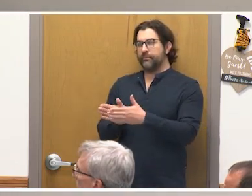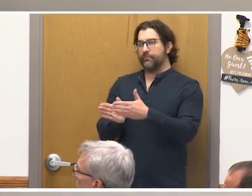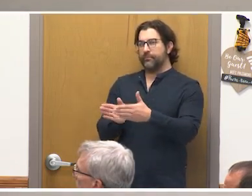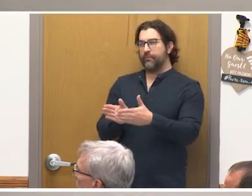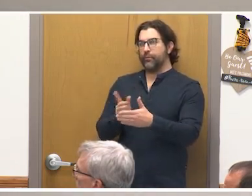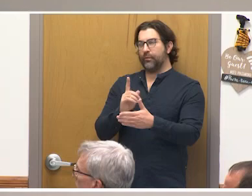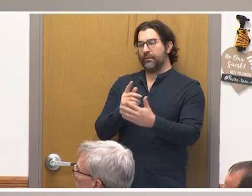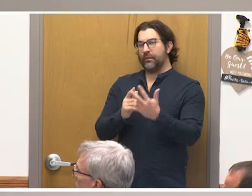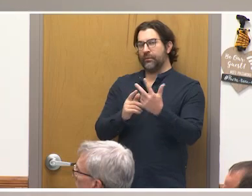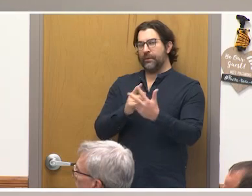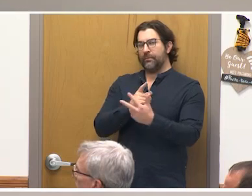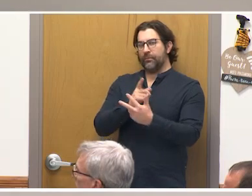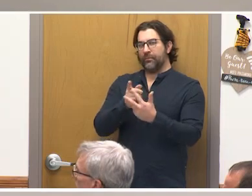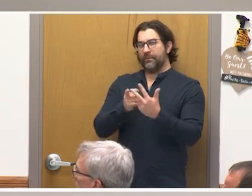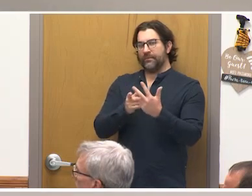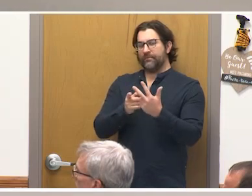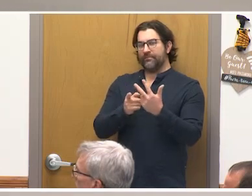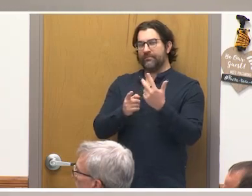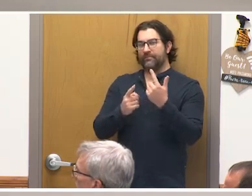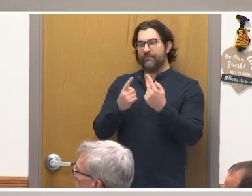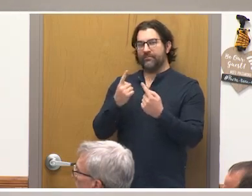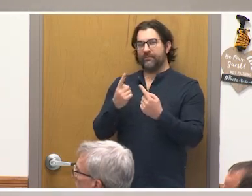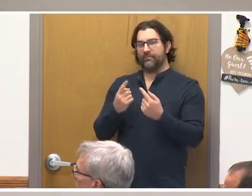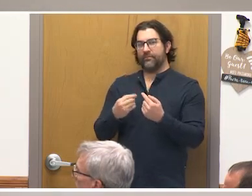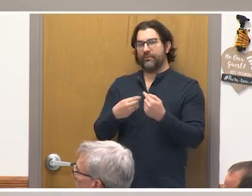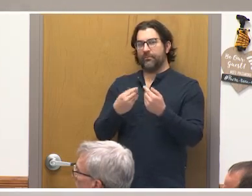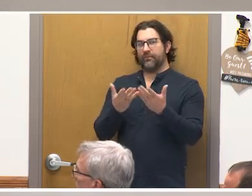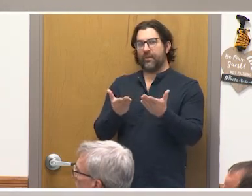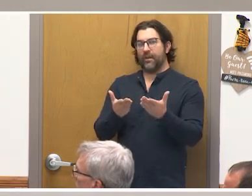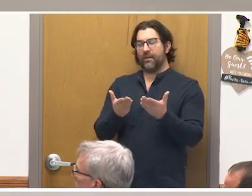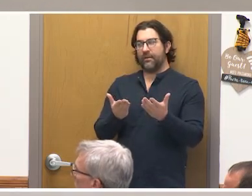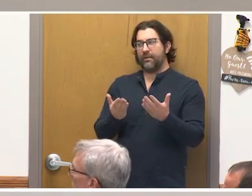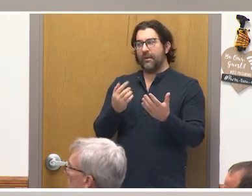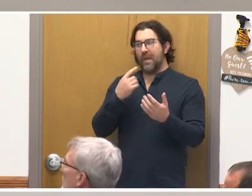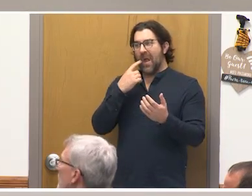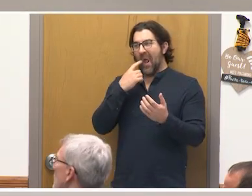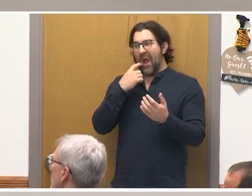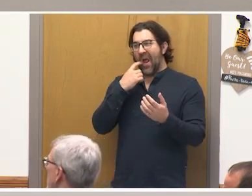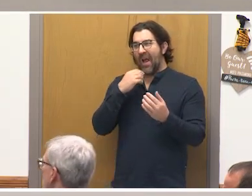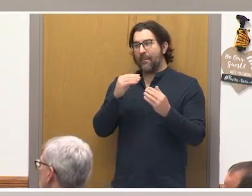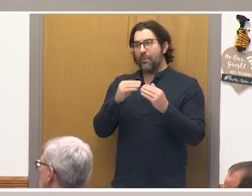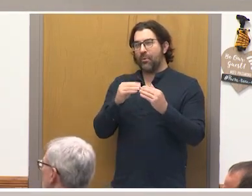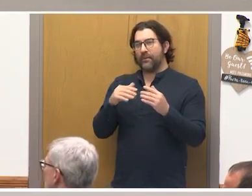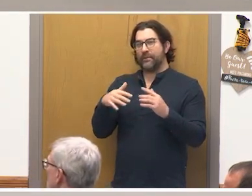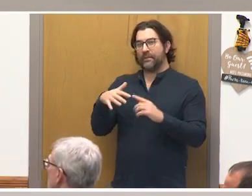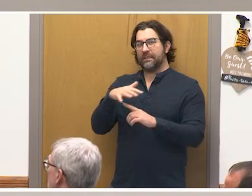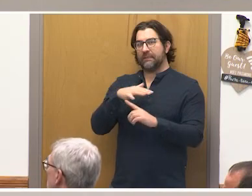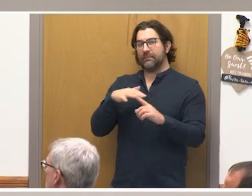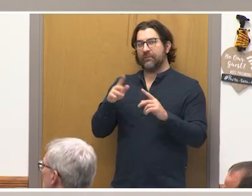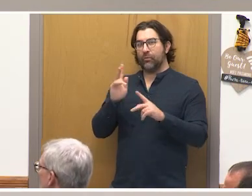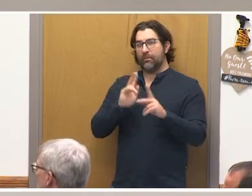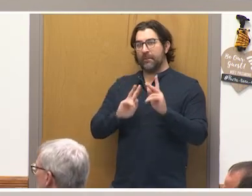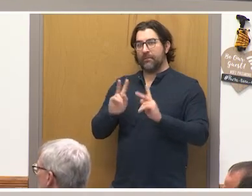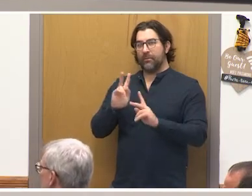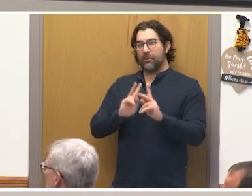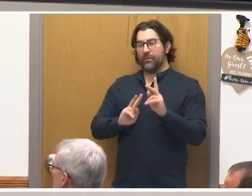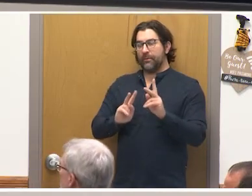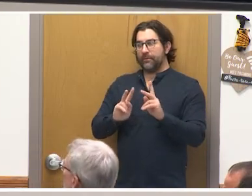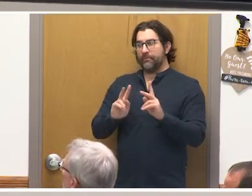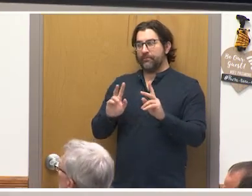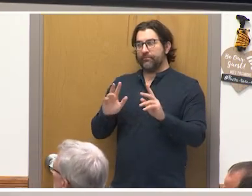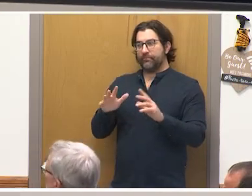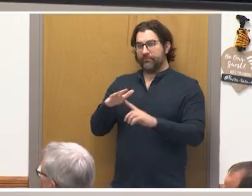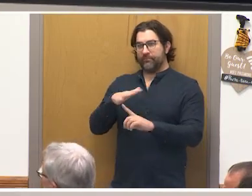say threefold. One is to provide more space for pedestrians as a whole, which